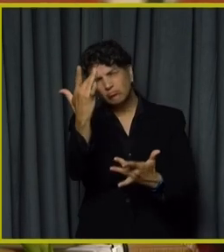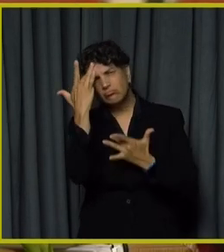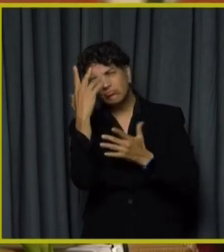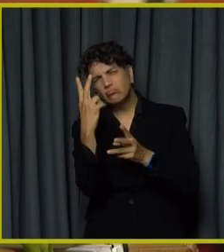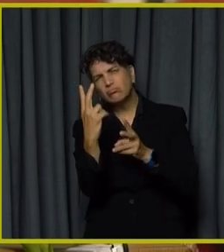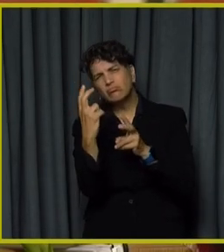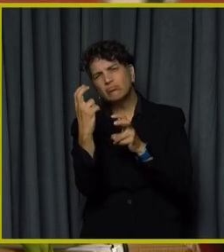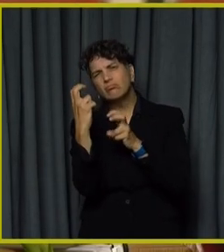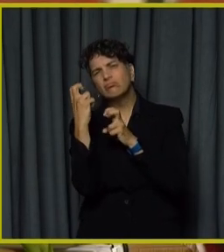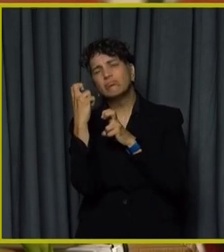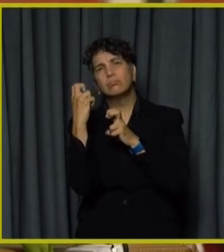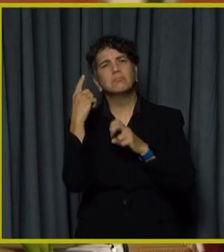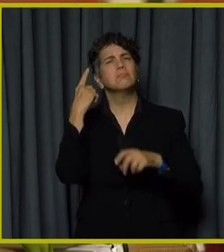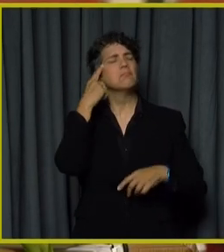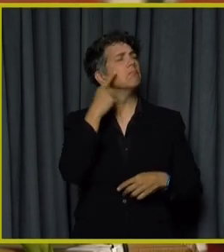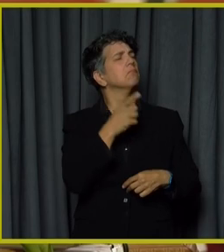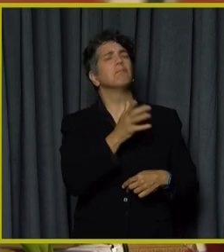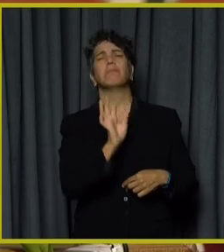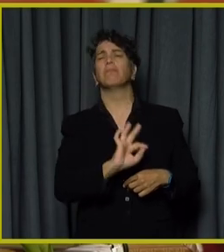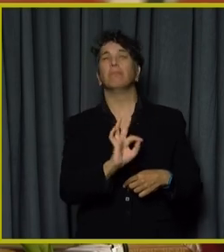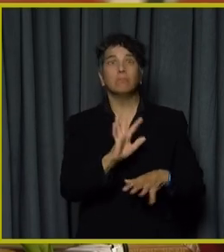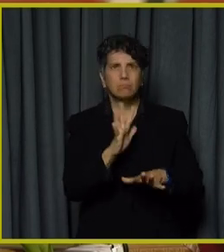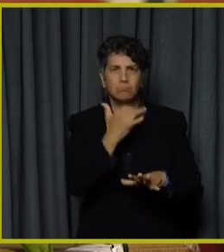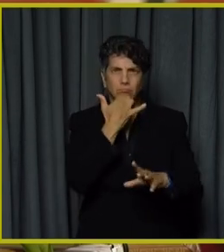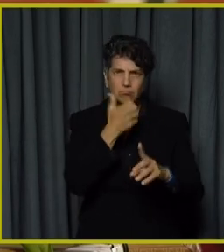chances of her getting that was